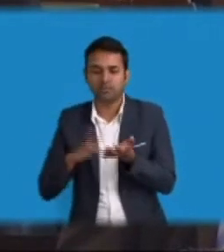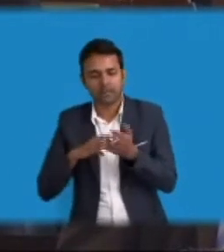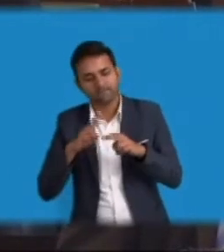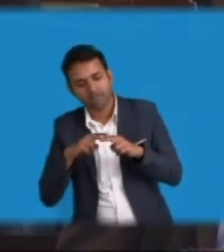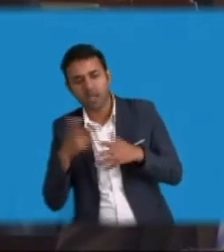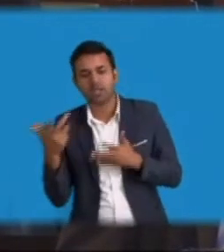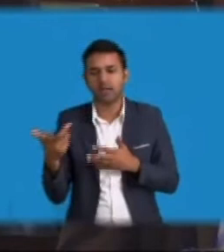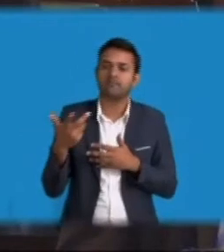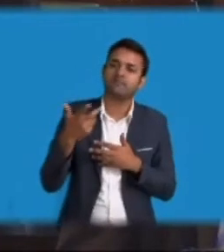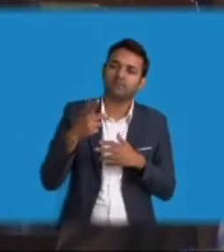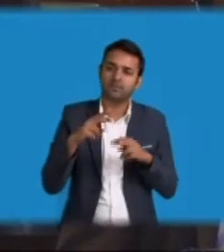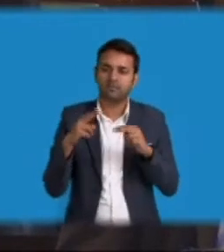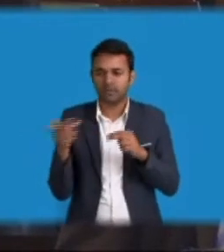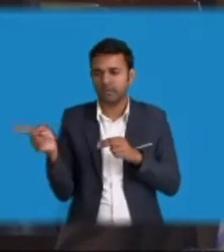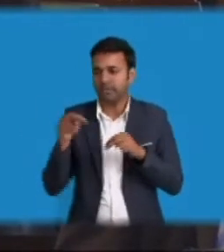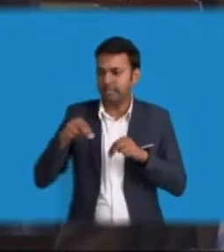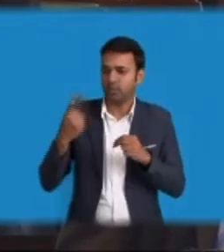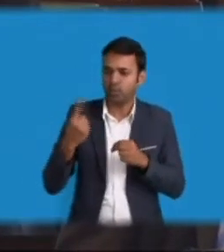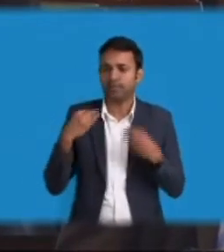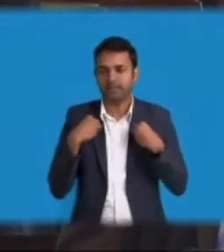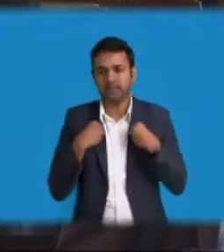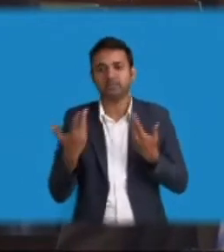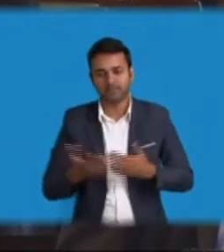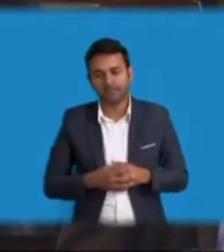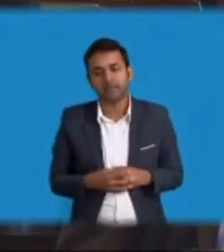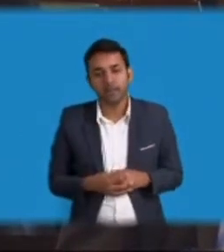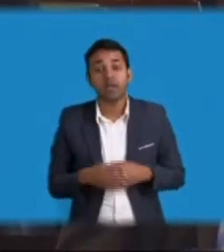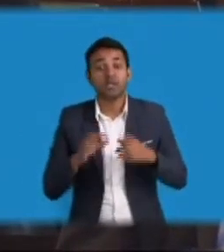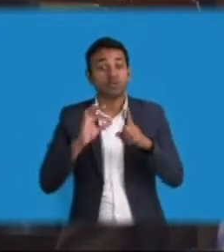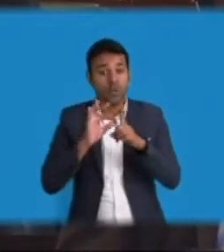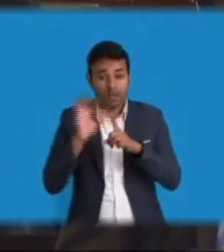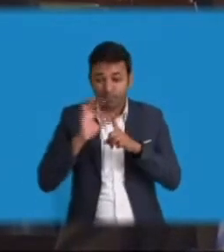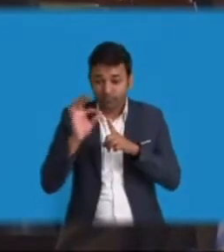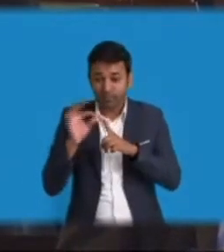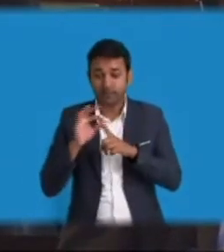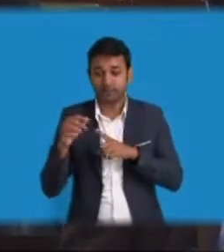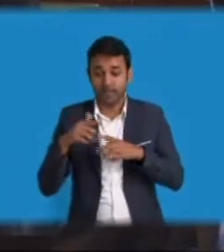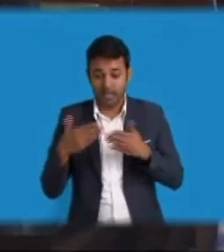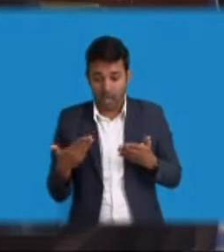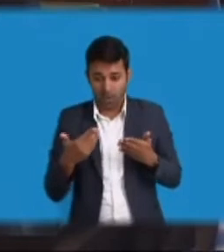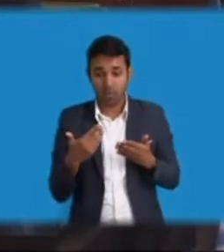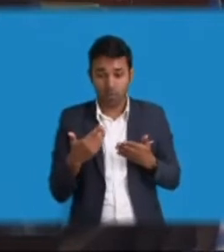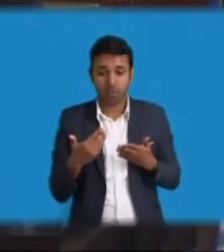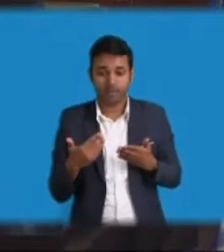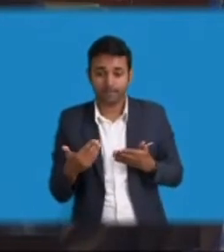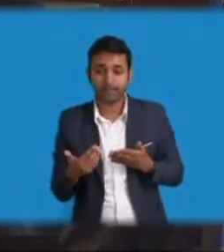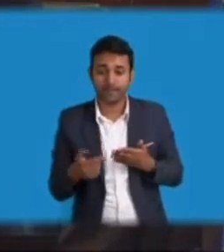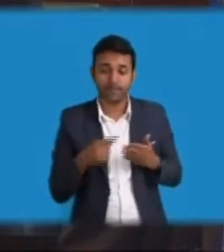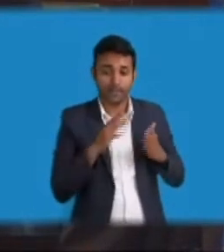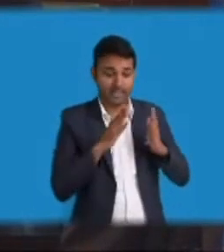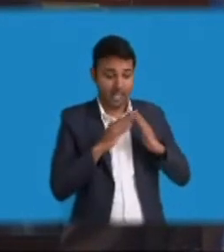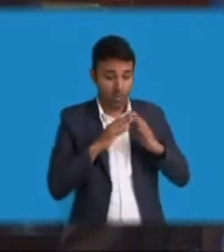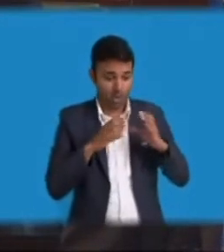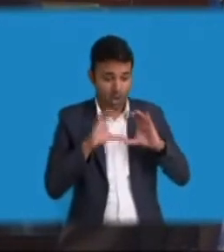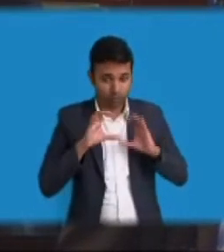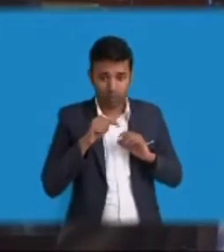in improving garbage collection and disposal through 15 garbage trucks distributed among the councils. In addition, municipal councils